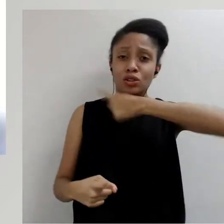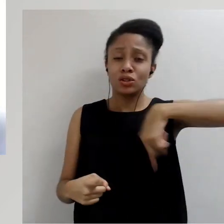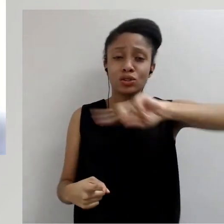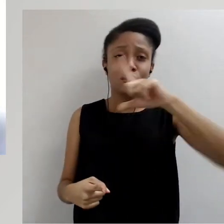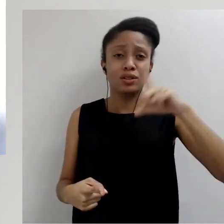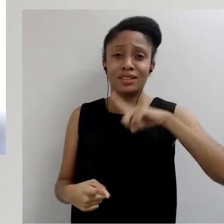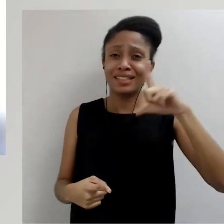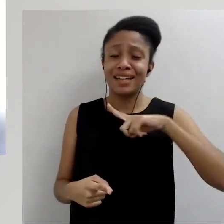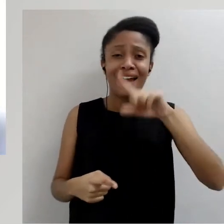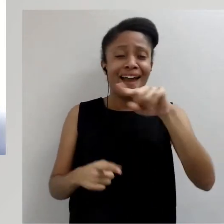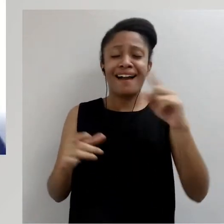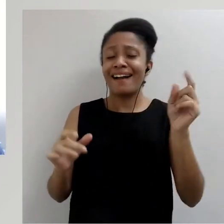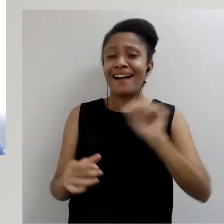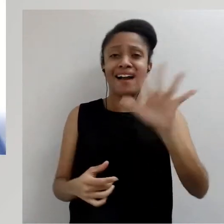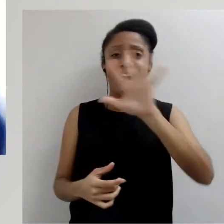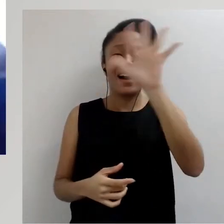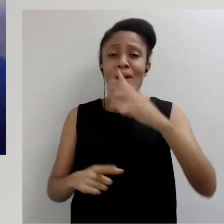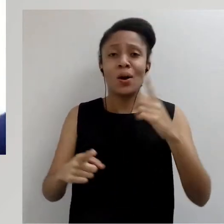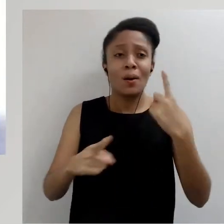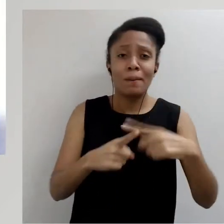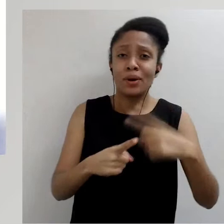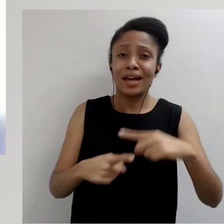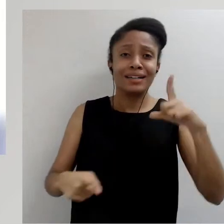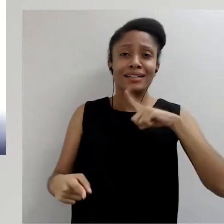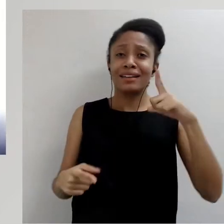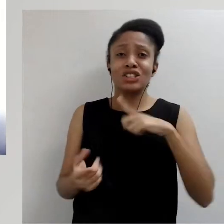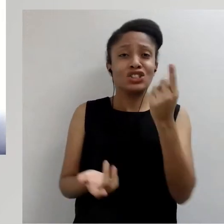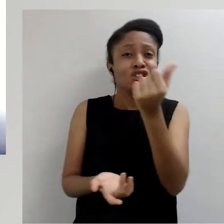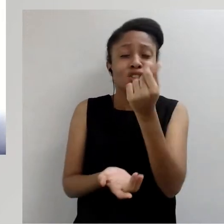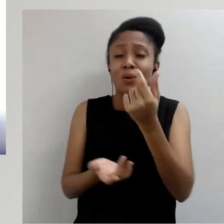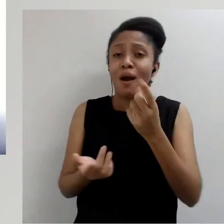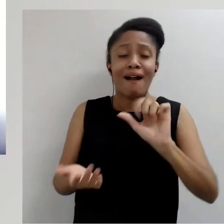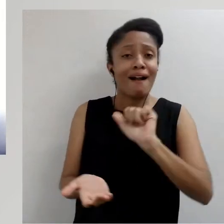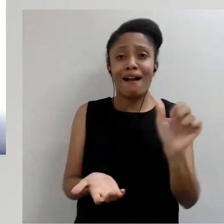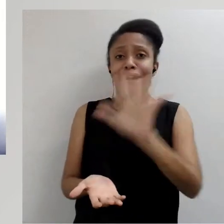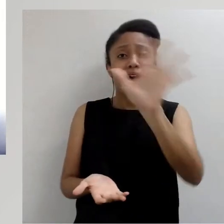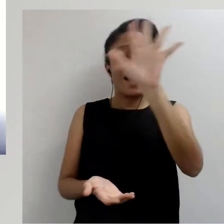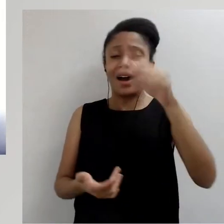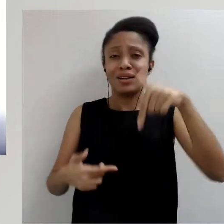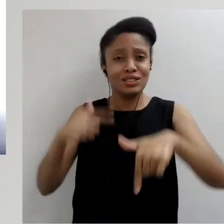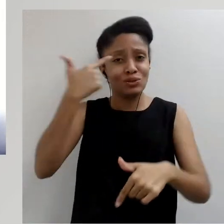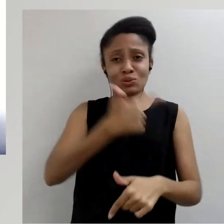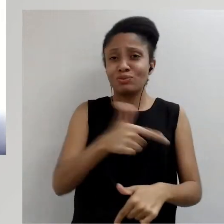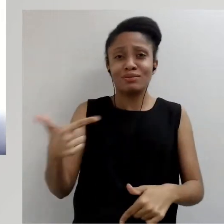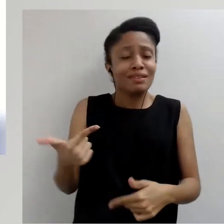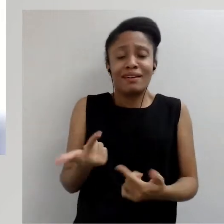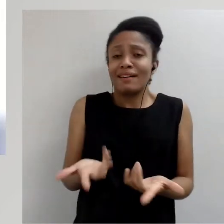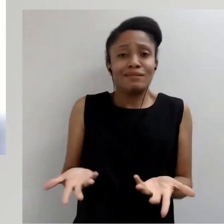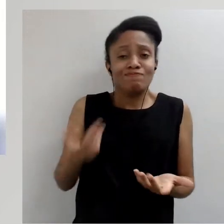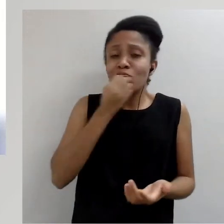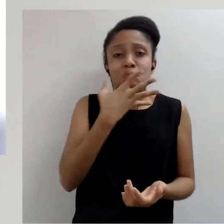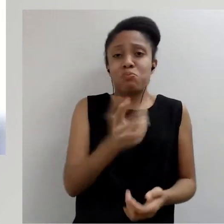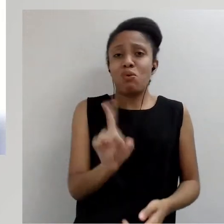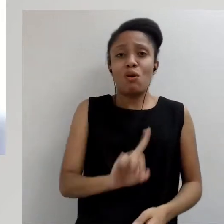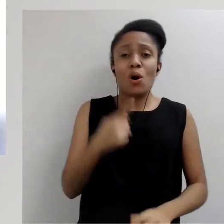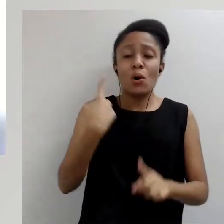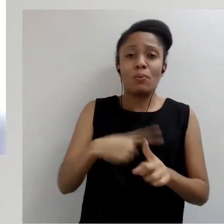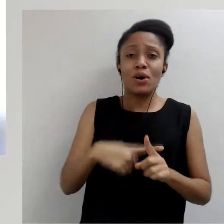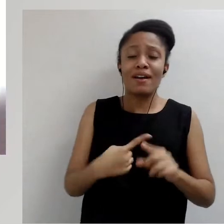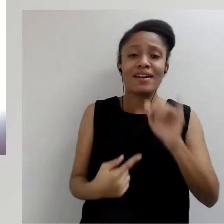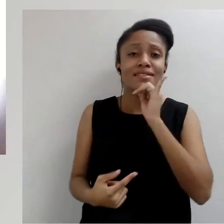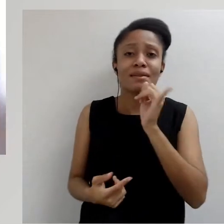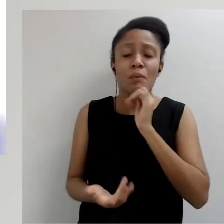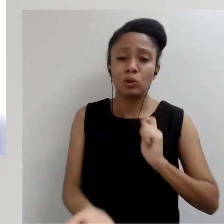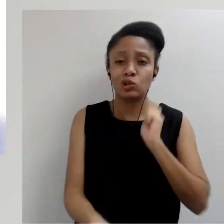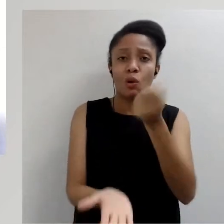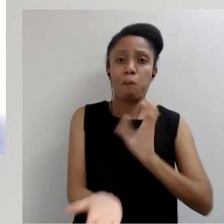to have such a line like this, we need huge capital, and today I think it wouldn't be that good